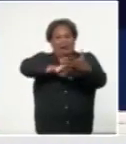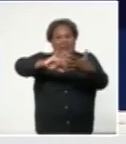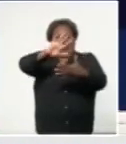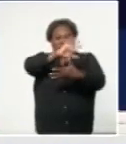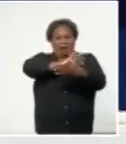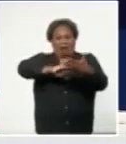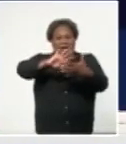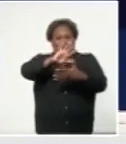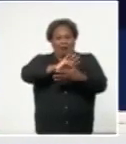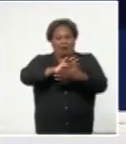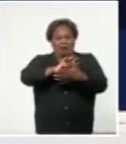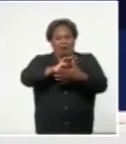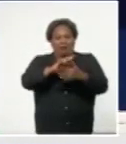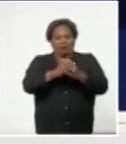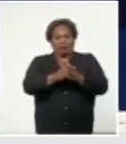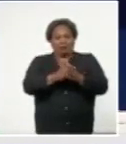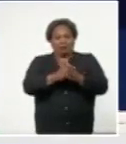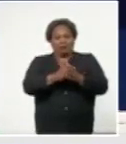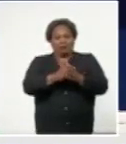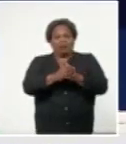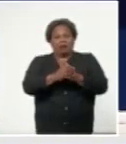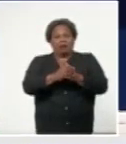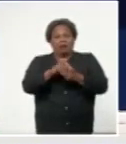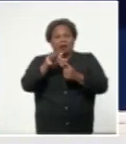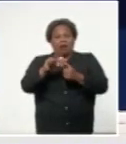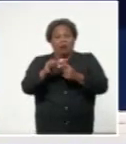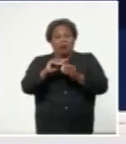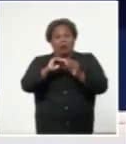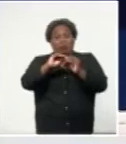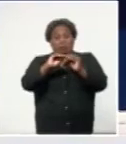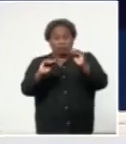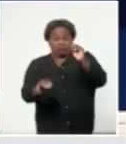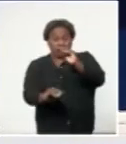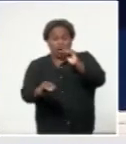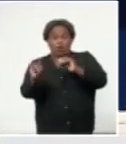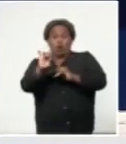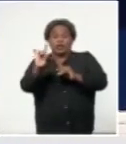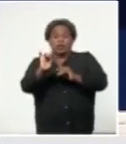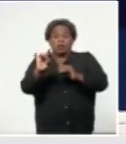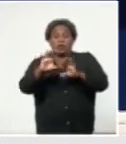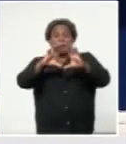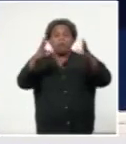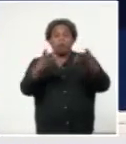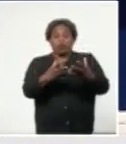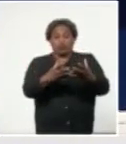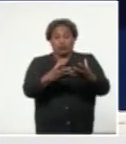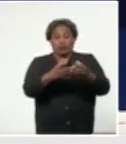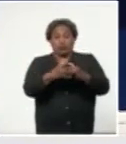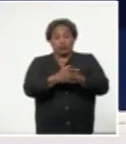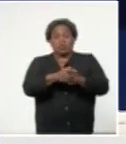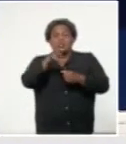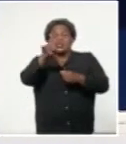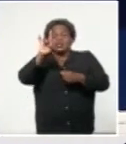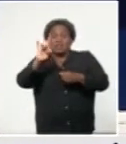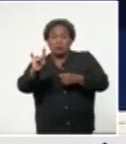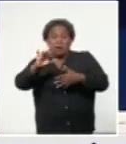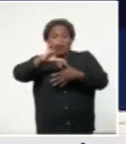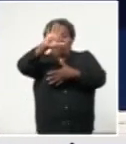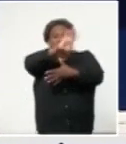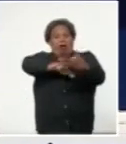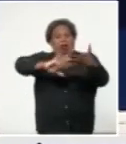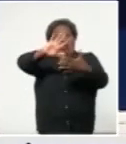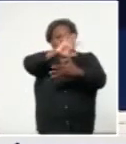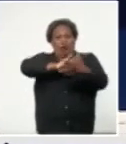We always report the 2 cases that were evacuated at the beginning of the pandemic, 2 foreigners,